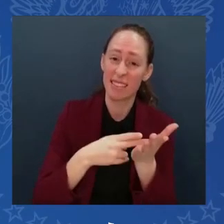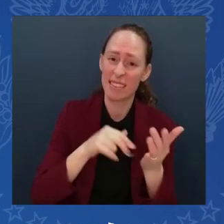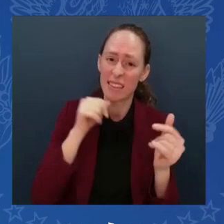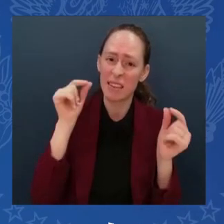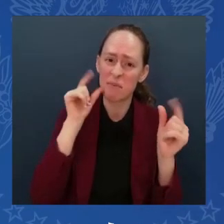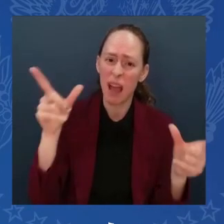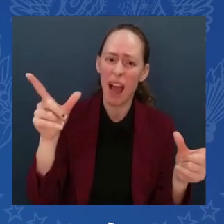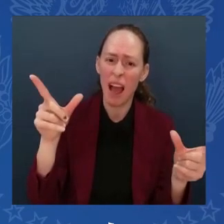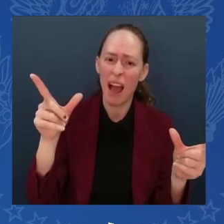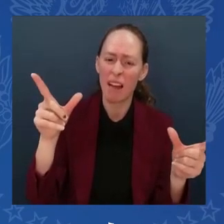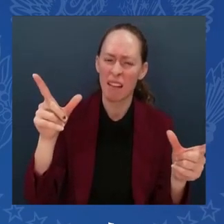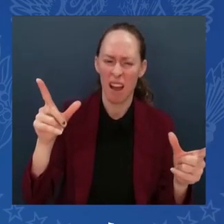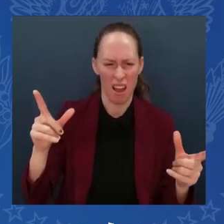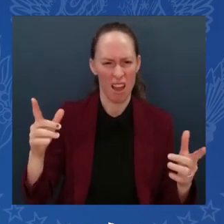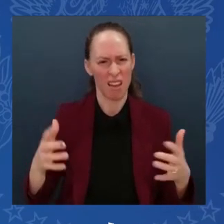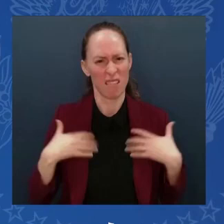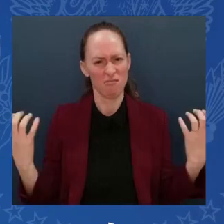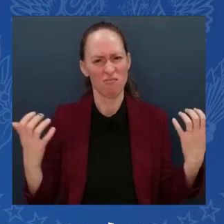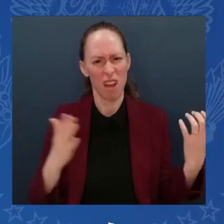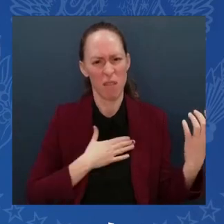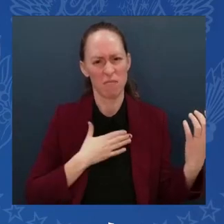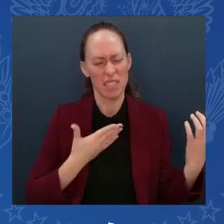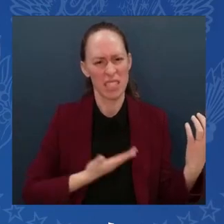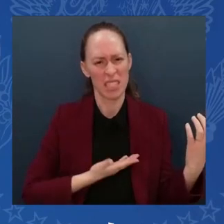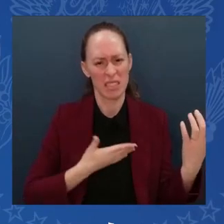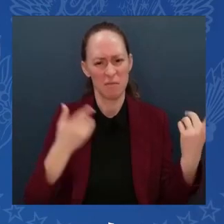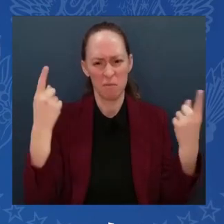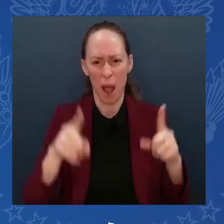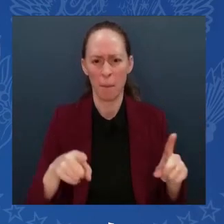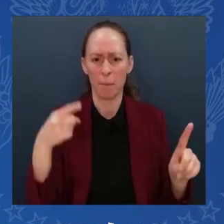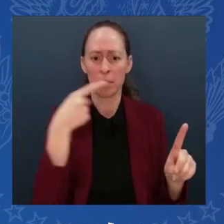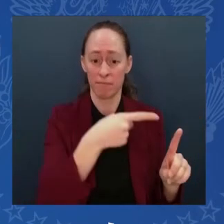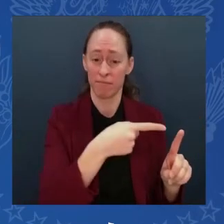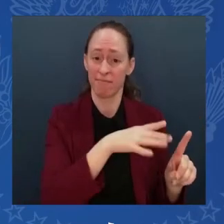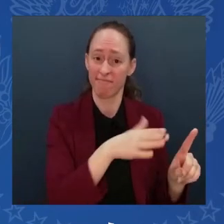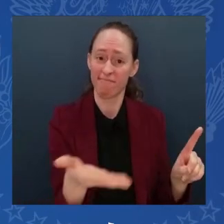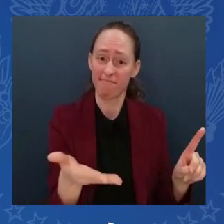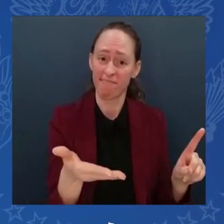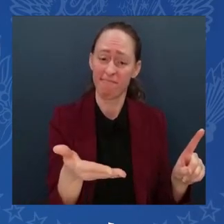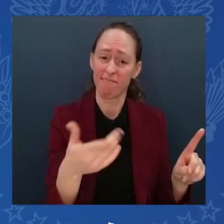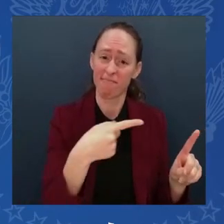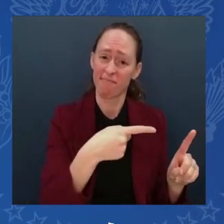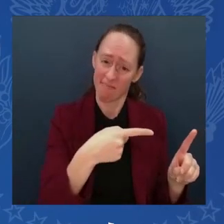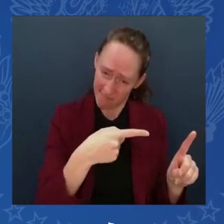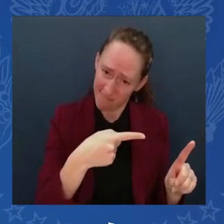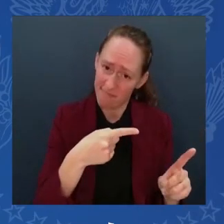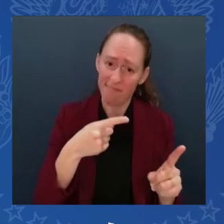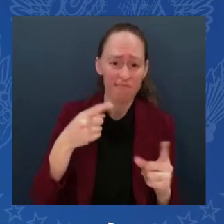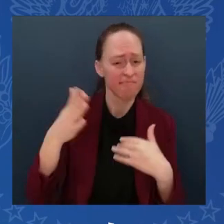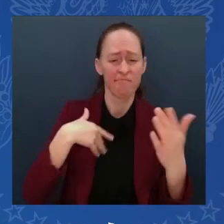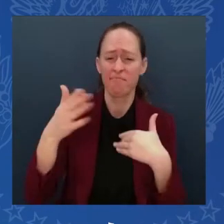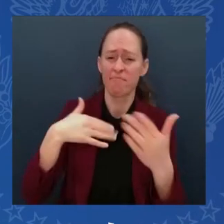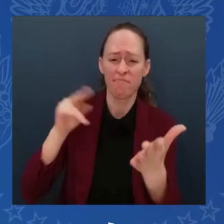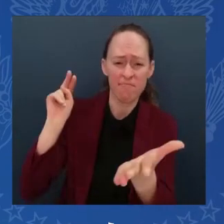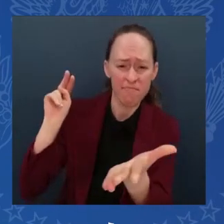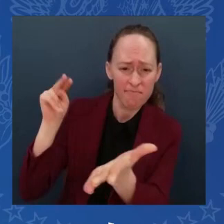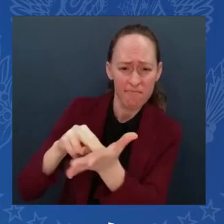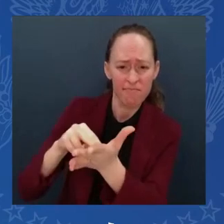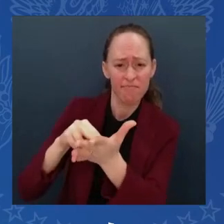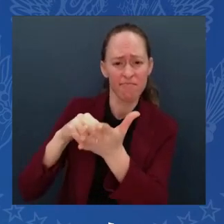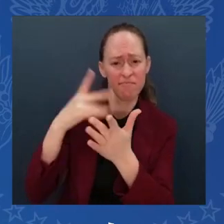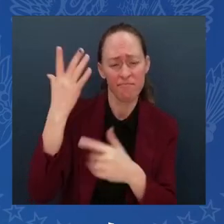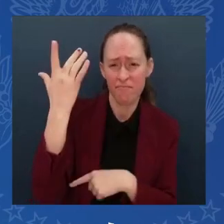He bravely stood up to the corruption, the violence, and all the bad things